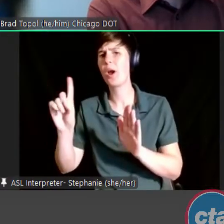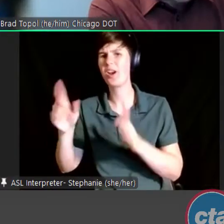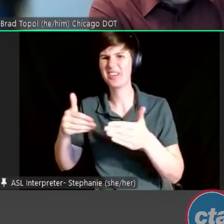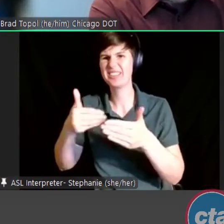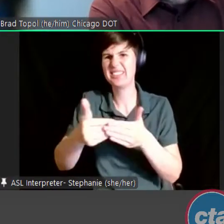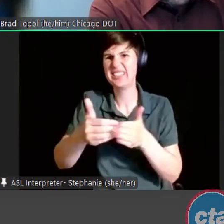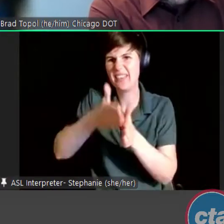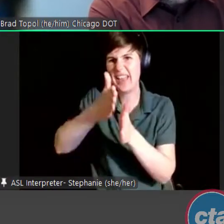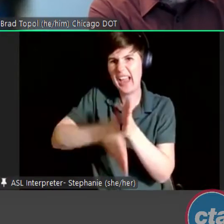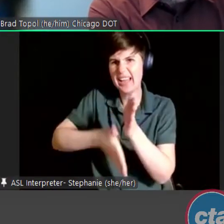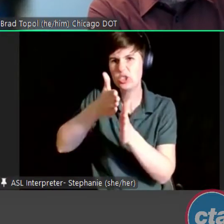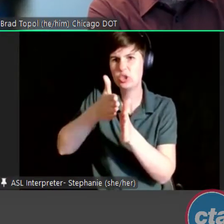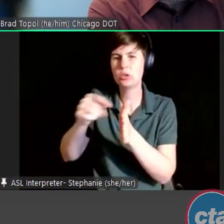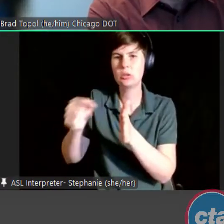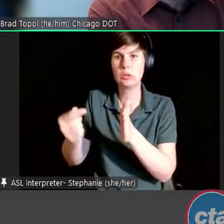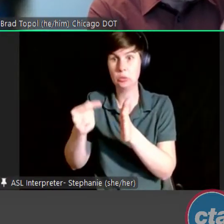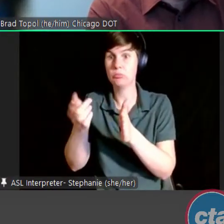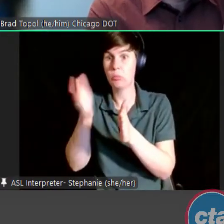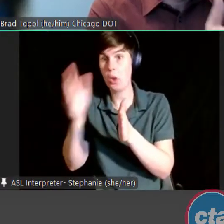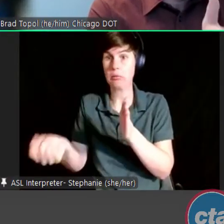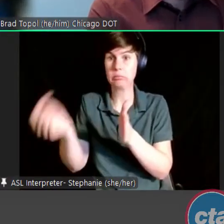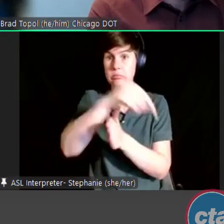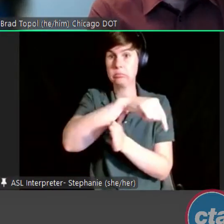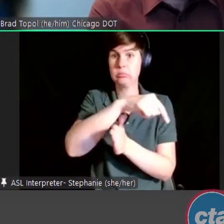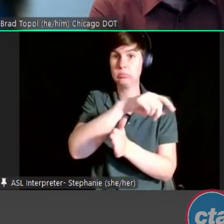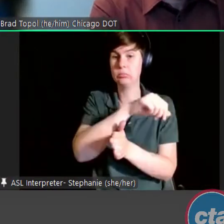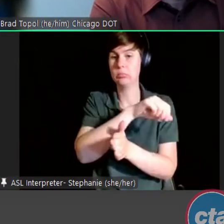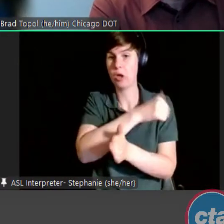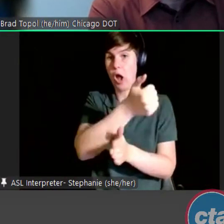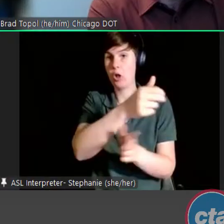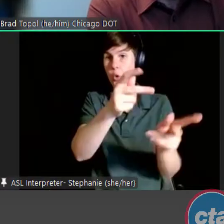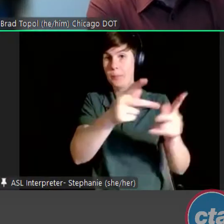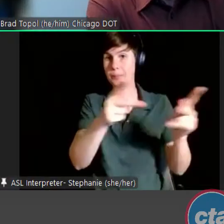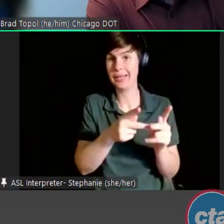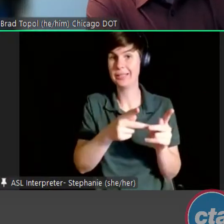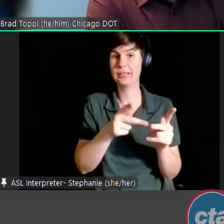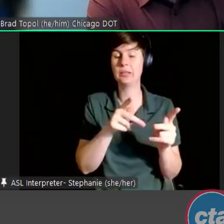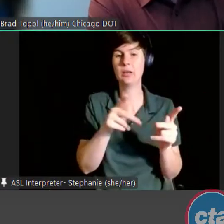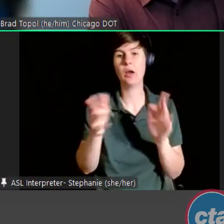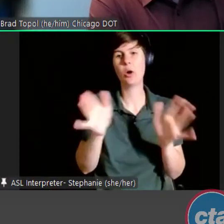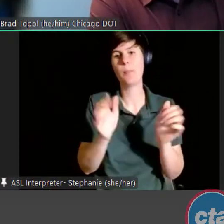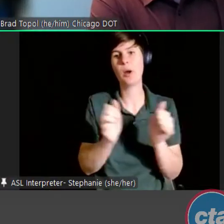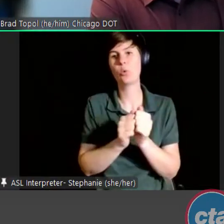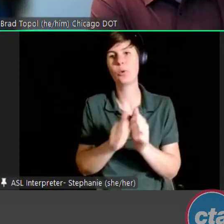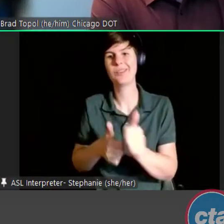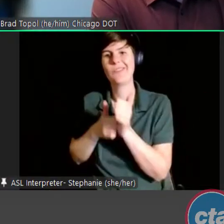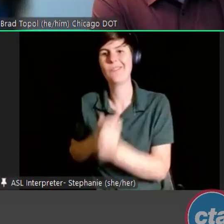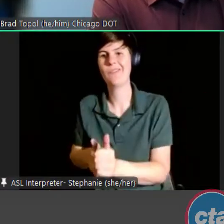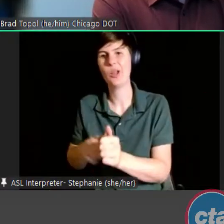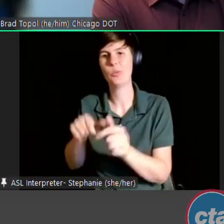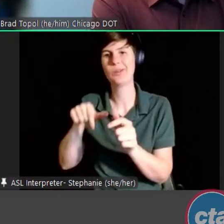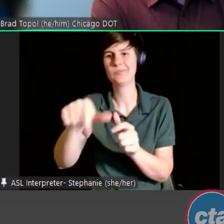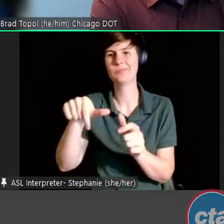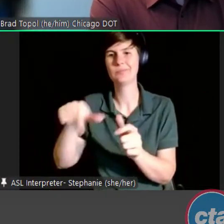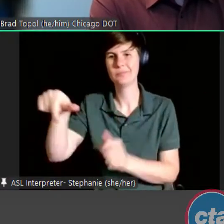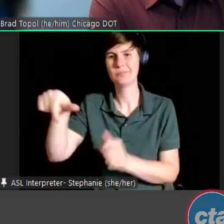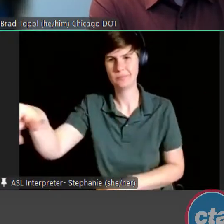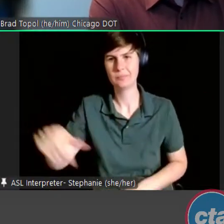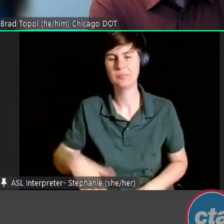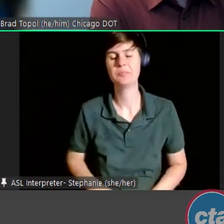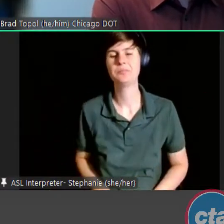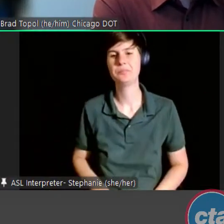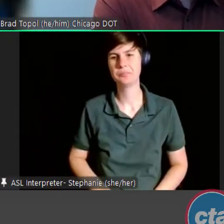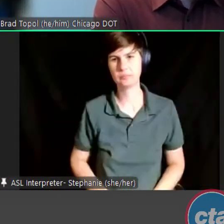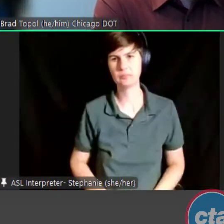are definitely crossing into a conflict zone versus you should be following these flat top bars. This was looked at by some